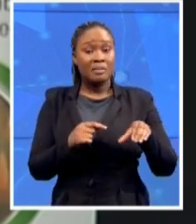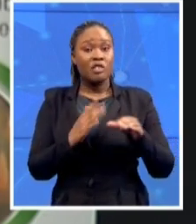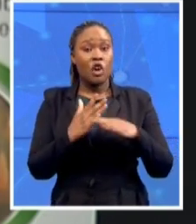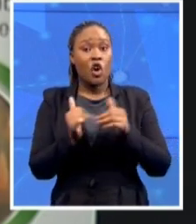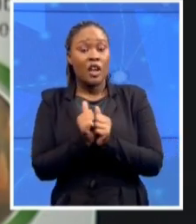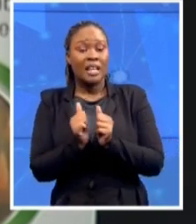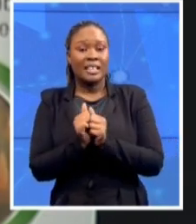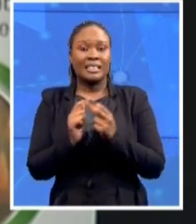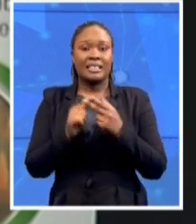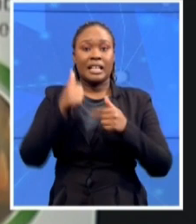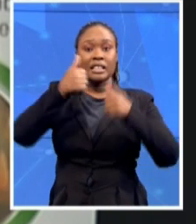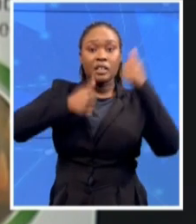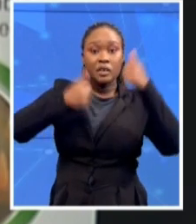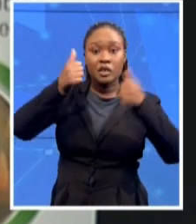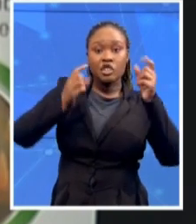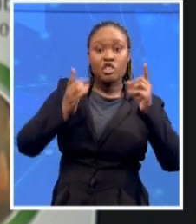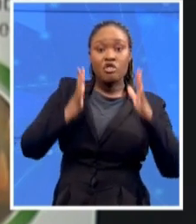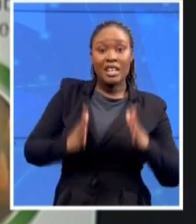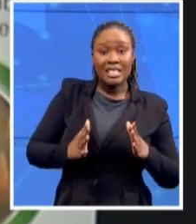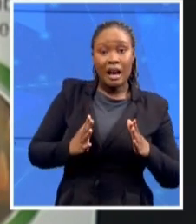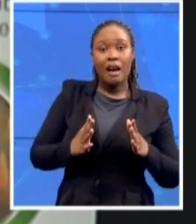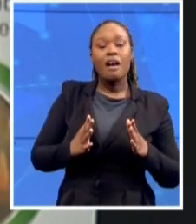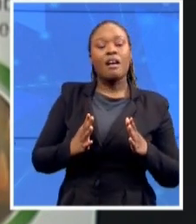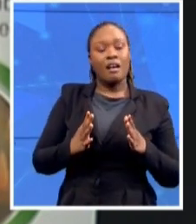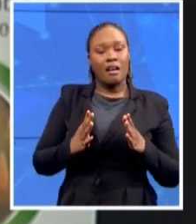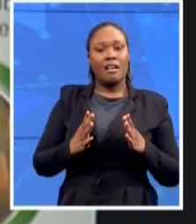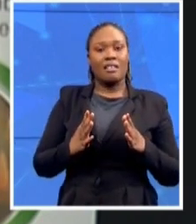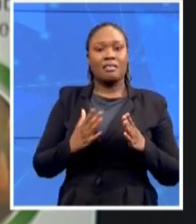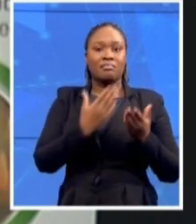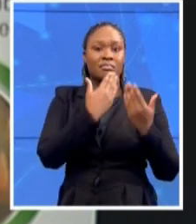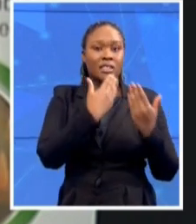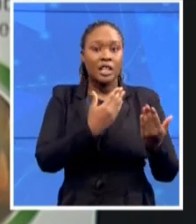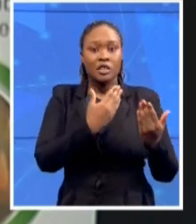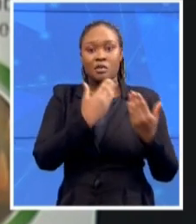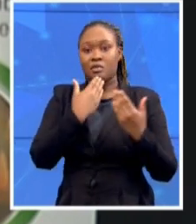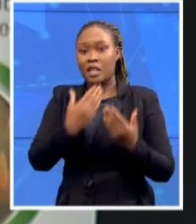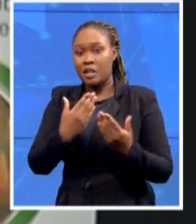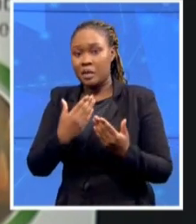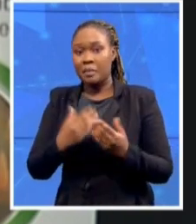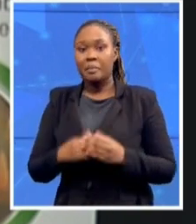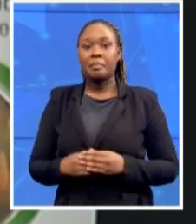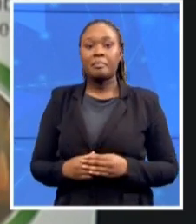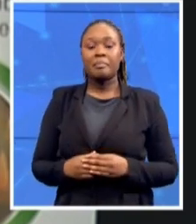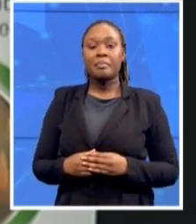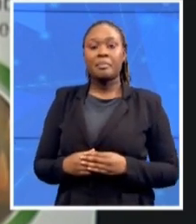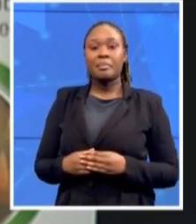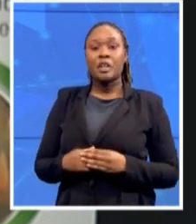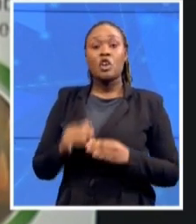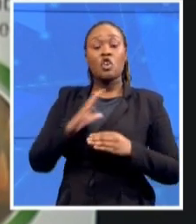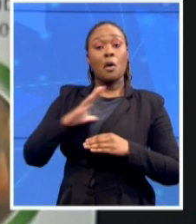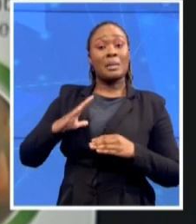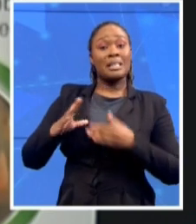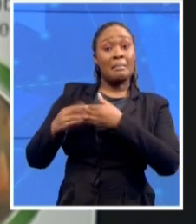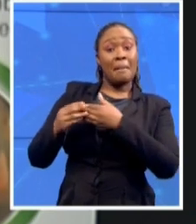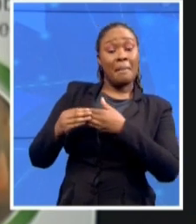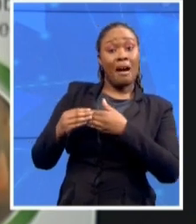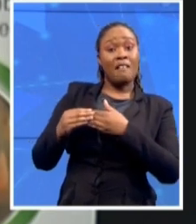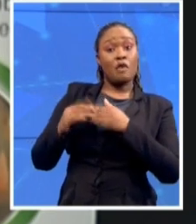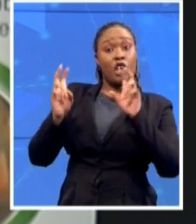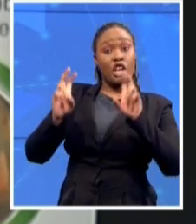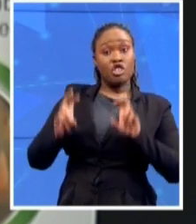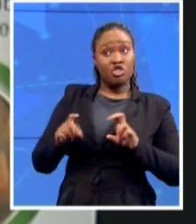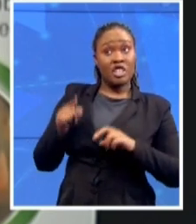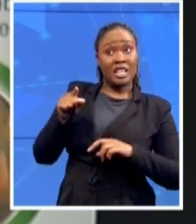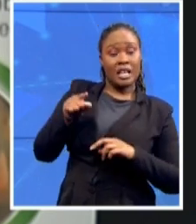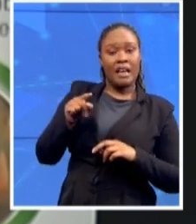Nasip, and our Mayoral Committee Member for Energy, Bev van Rienen, for the work that they've done to get this ready